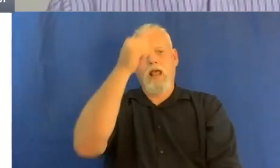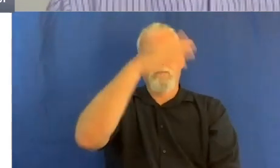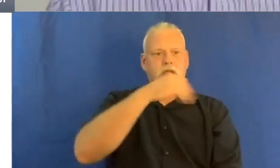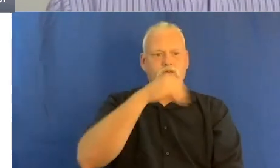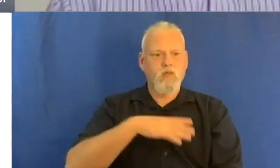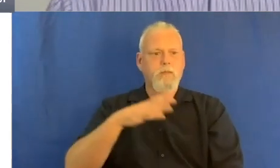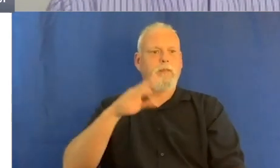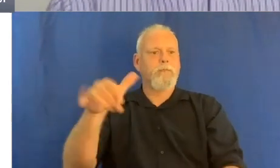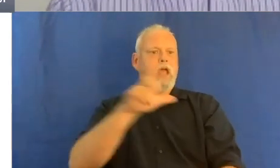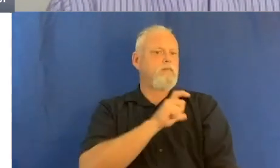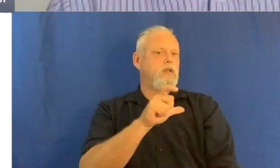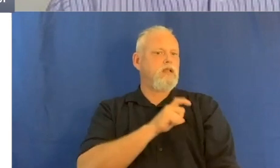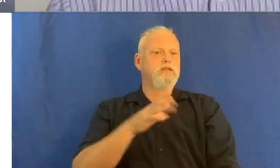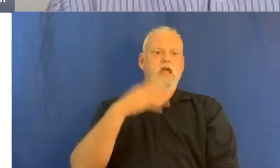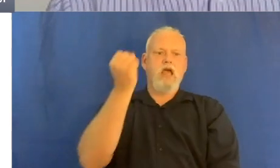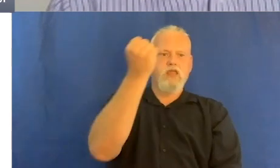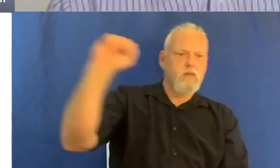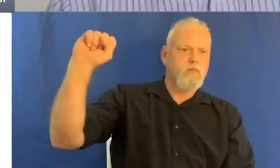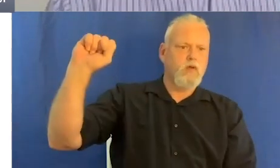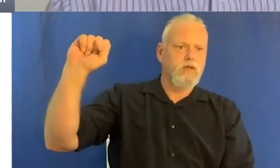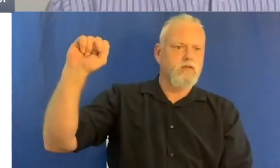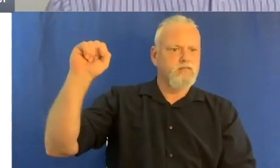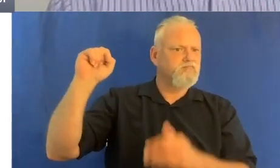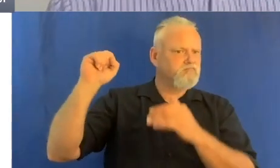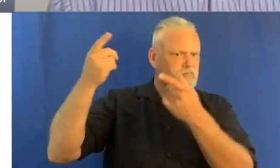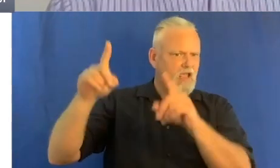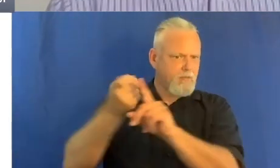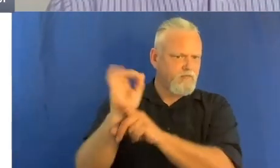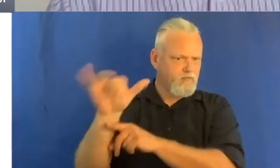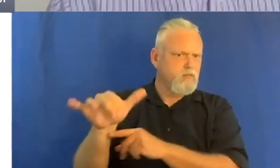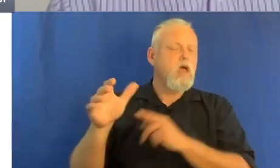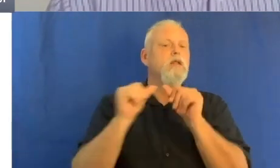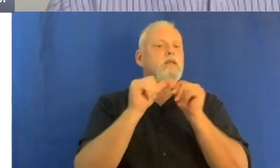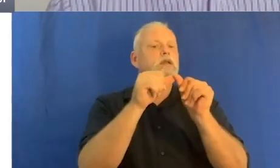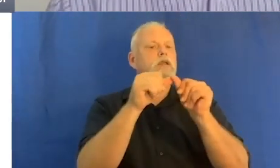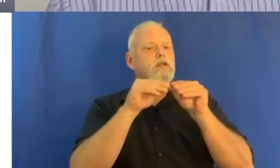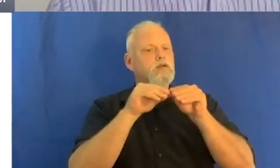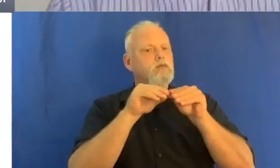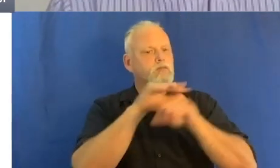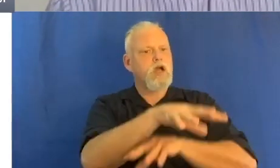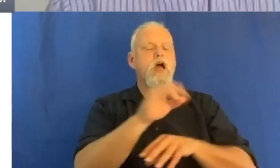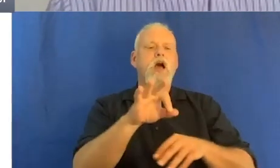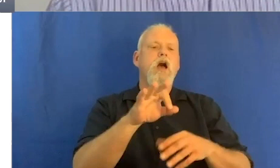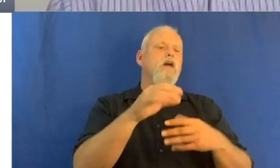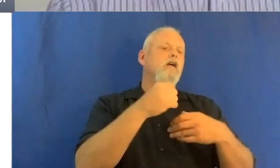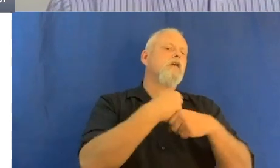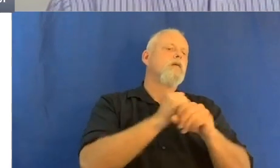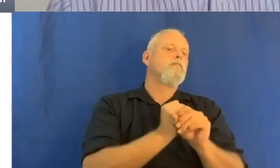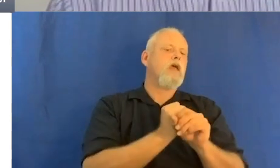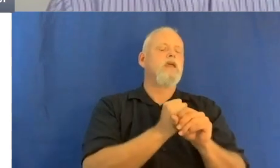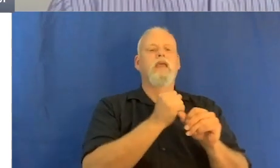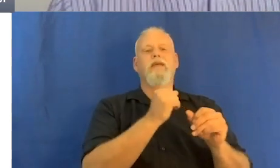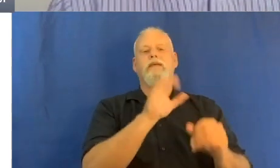forces, and the protests that followed, and the continuing impact of criminalization on people